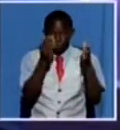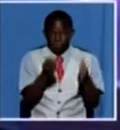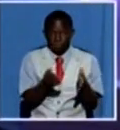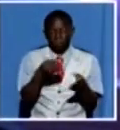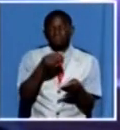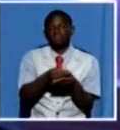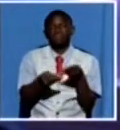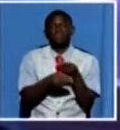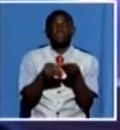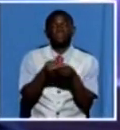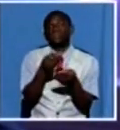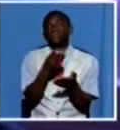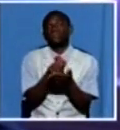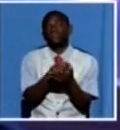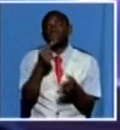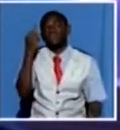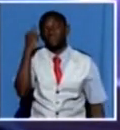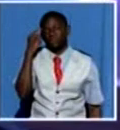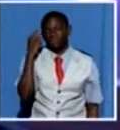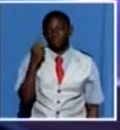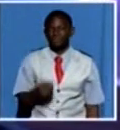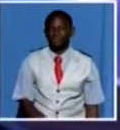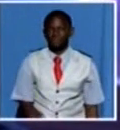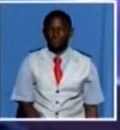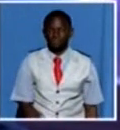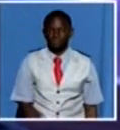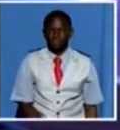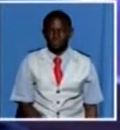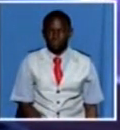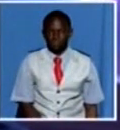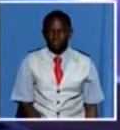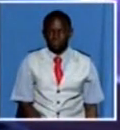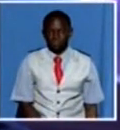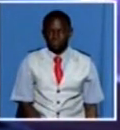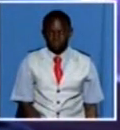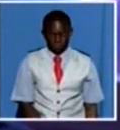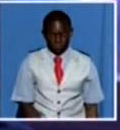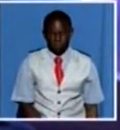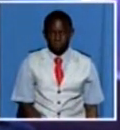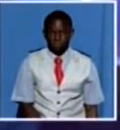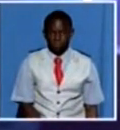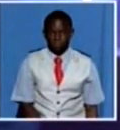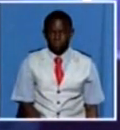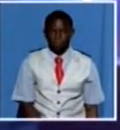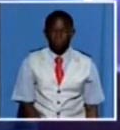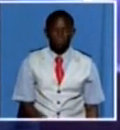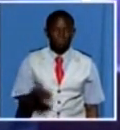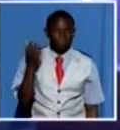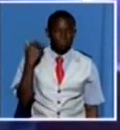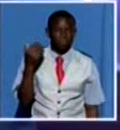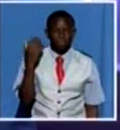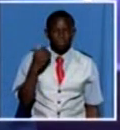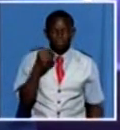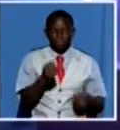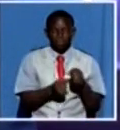agree with me that from 2016, when we revised the toll fees, we have not,